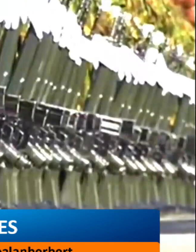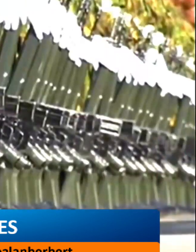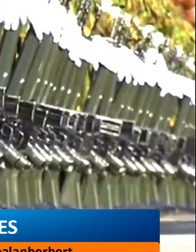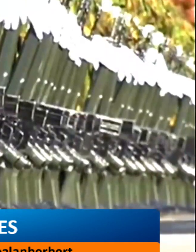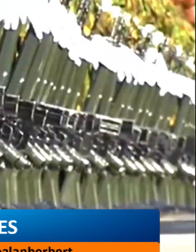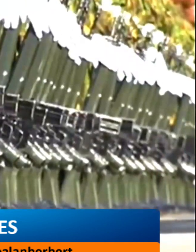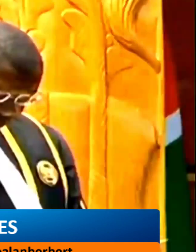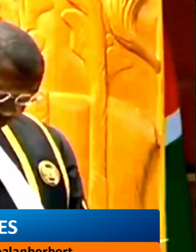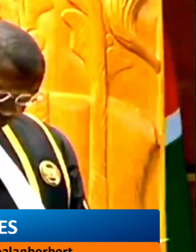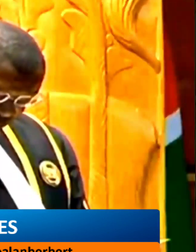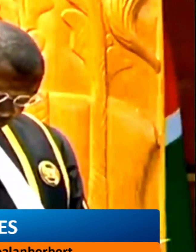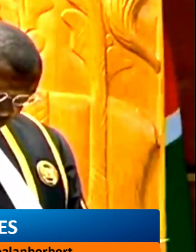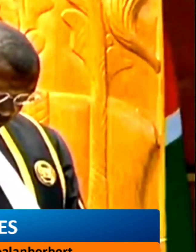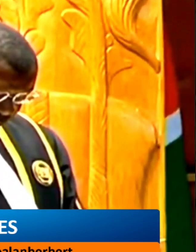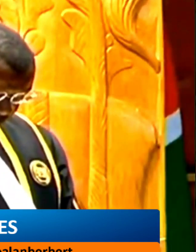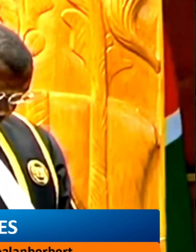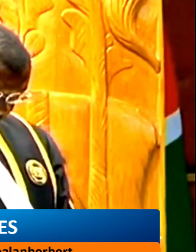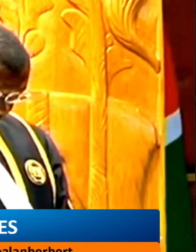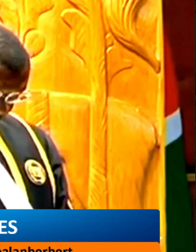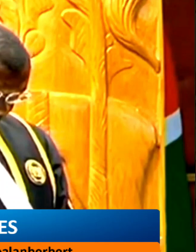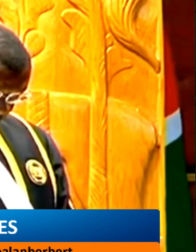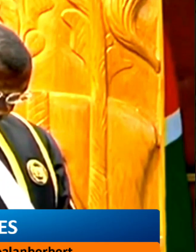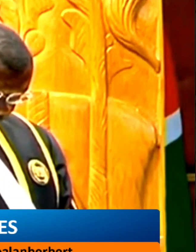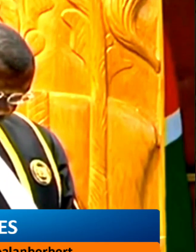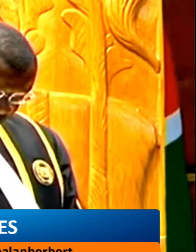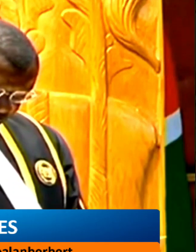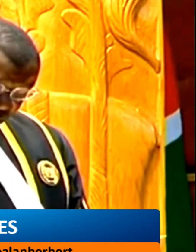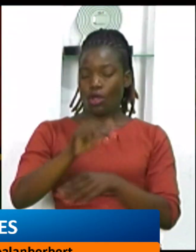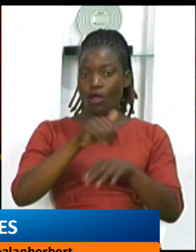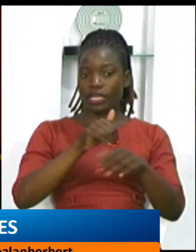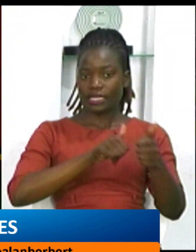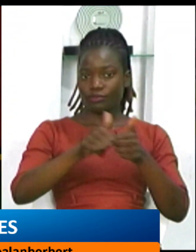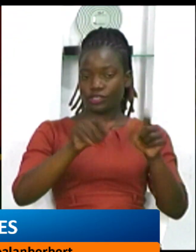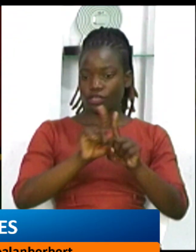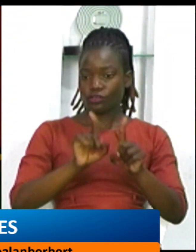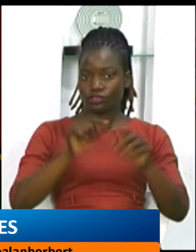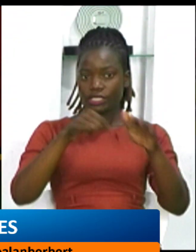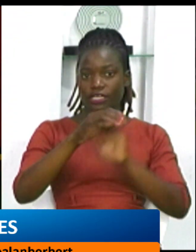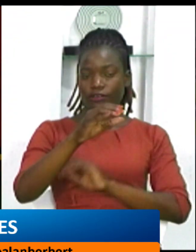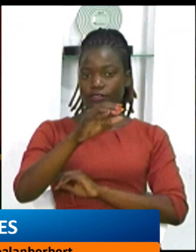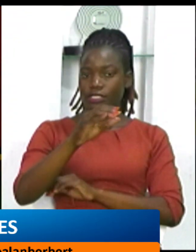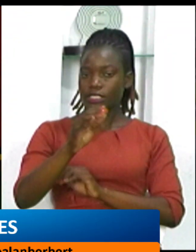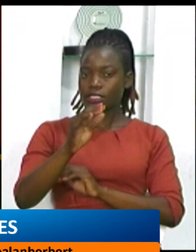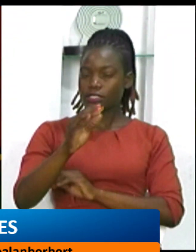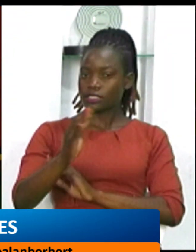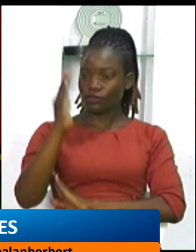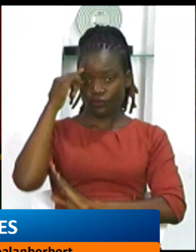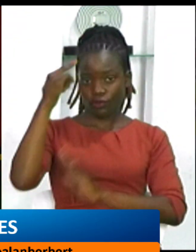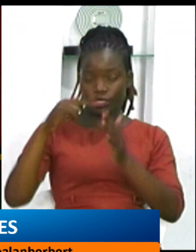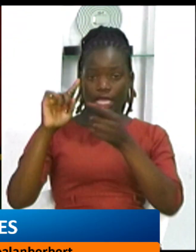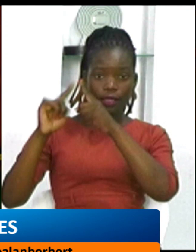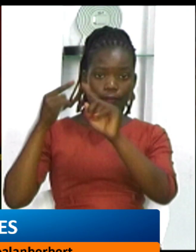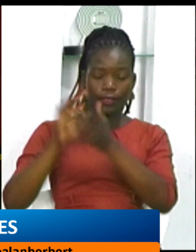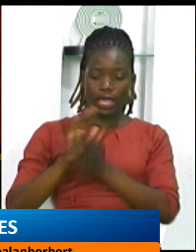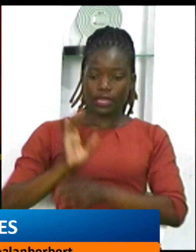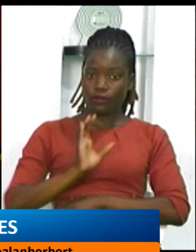I hereby refer the memorandum to the Departmental Committee on Administration and Internal Security for consideration. The committee is required